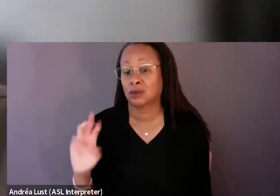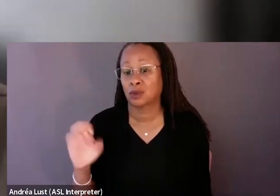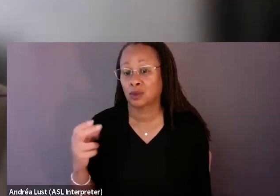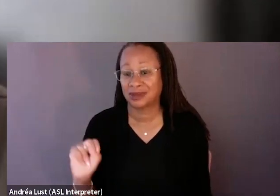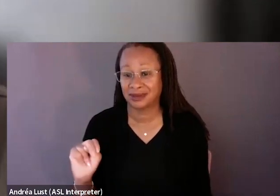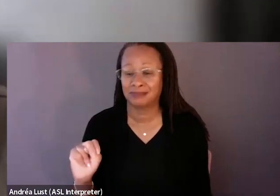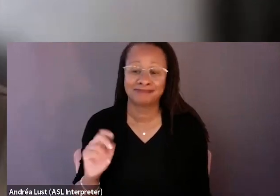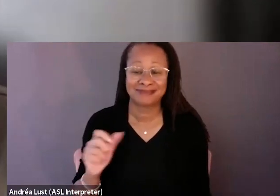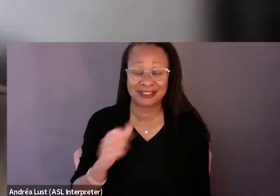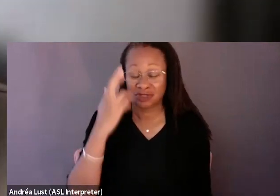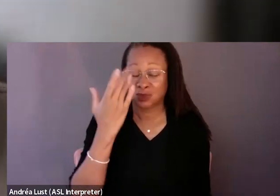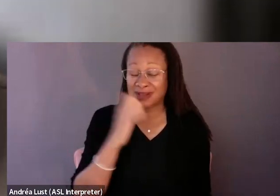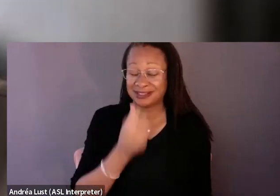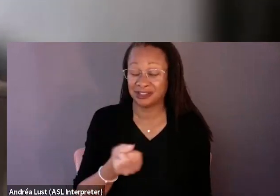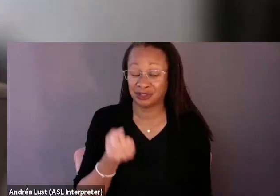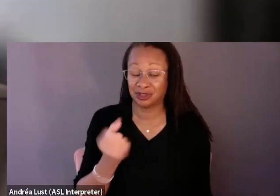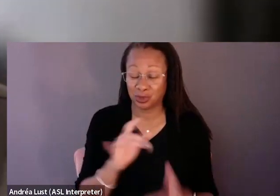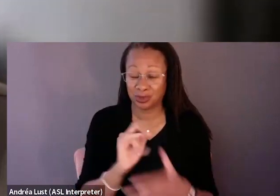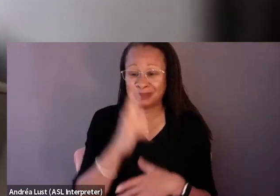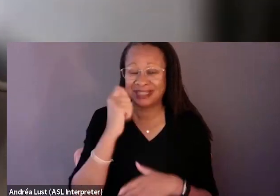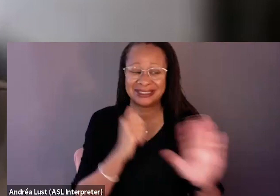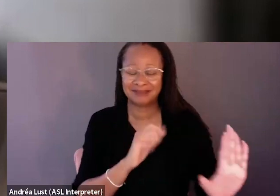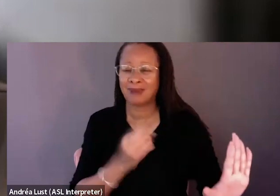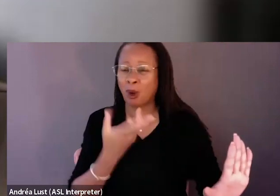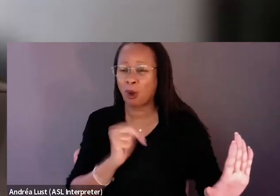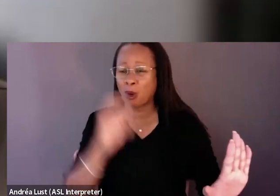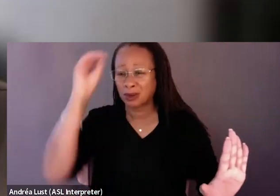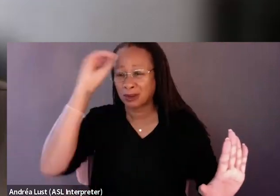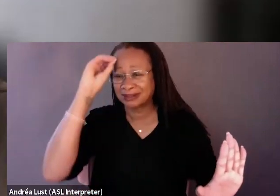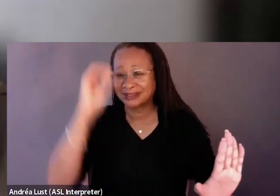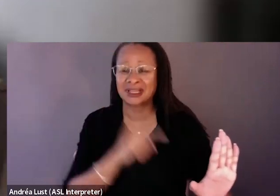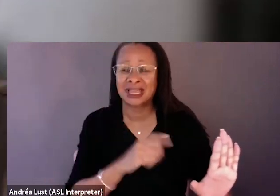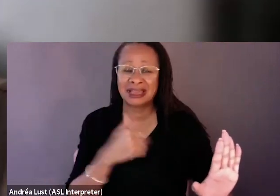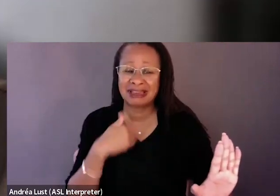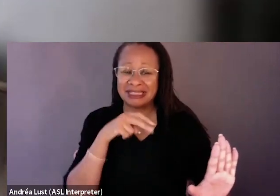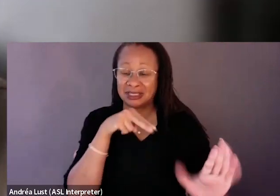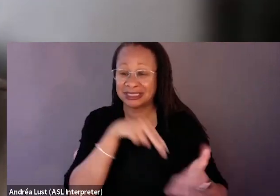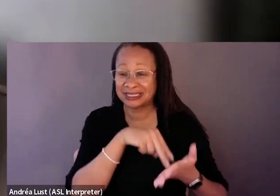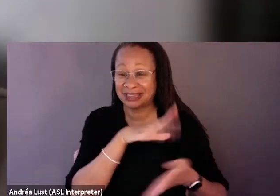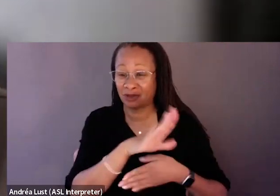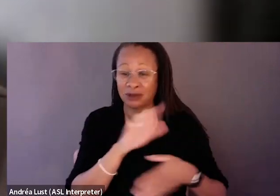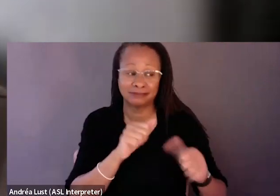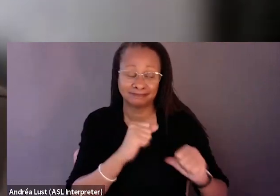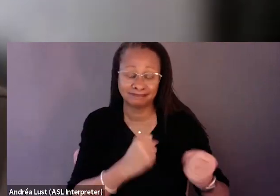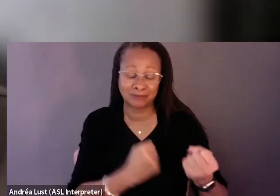kind of understand he's having his opinion, and he's gonna stand for his opinion firmly